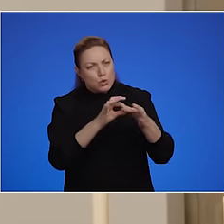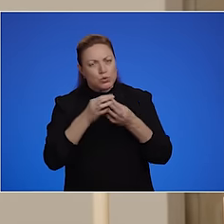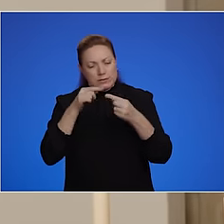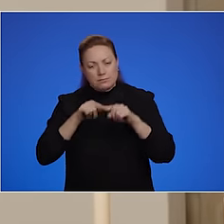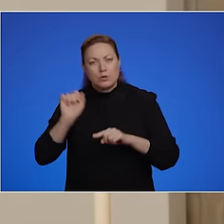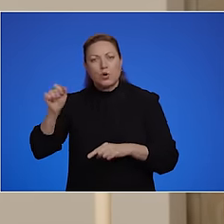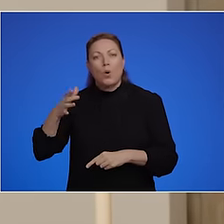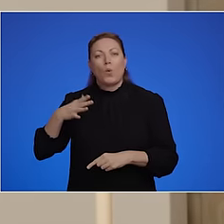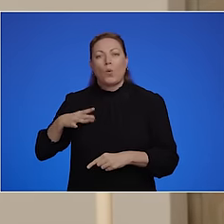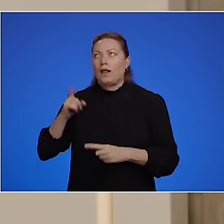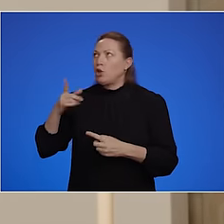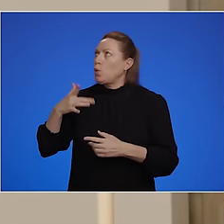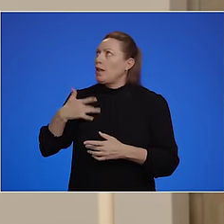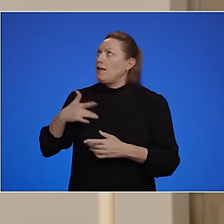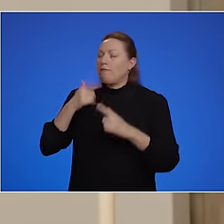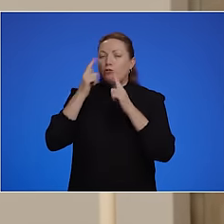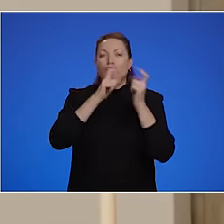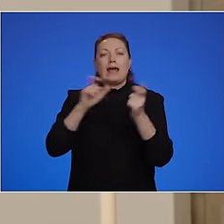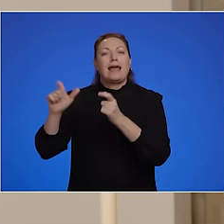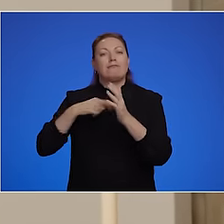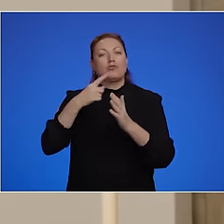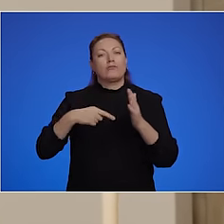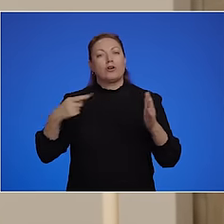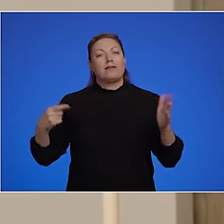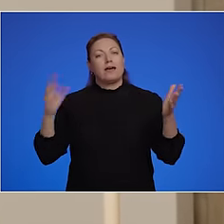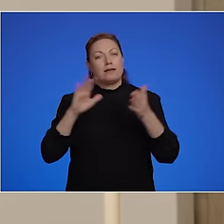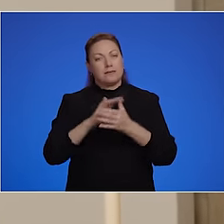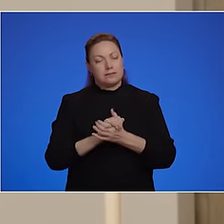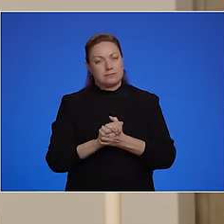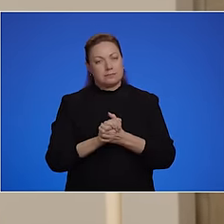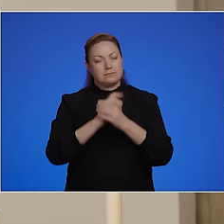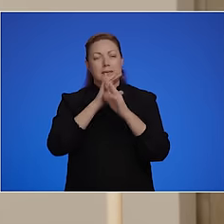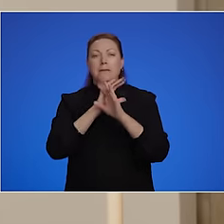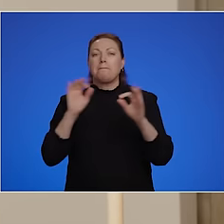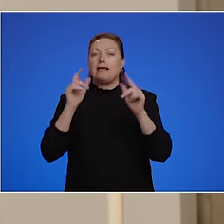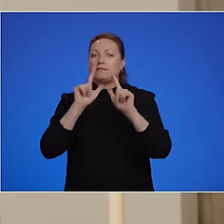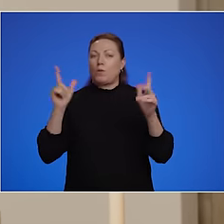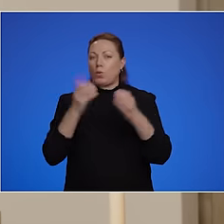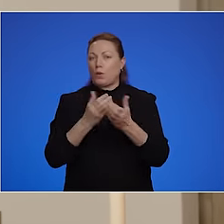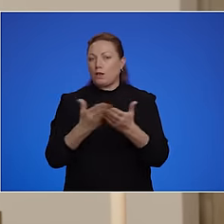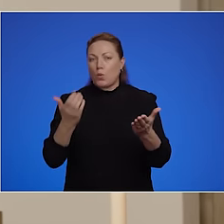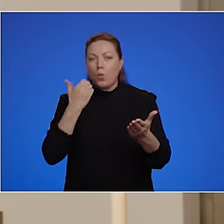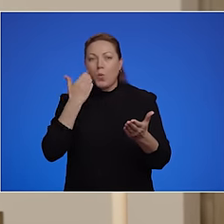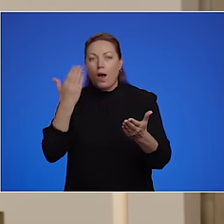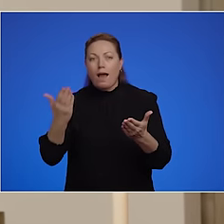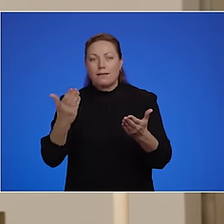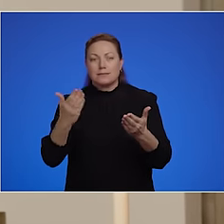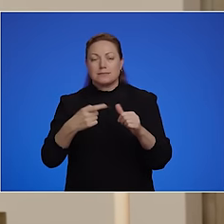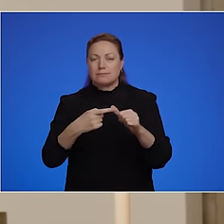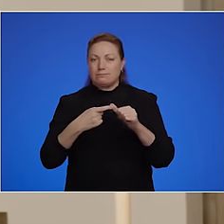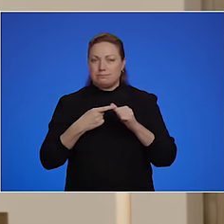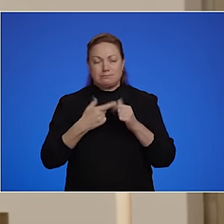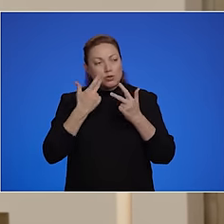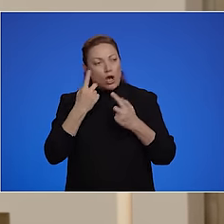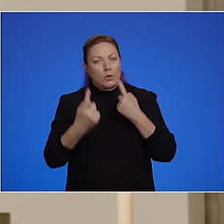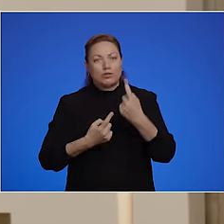will, who live and reign forever and ever. Amen. The peace of the Lord be with you always. And with your spirit. Let us offer each